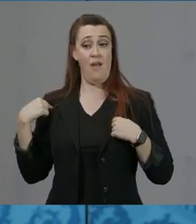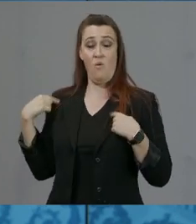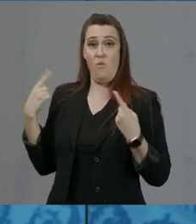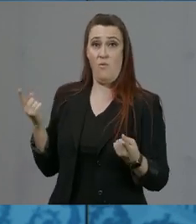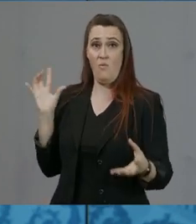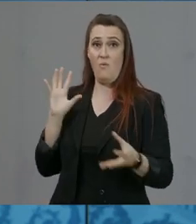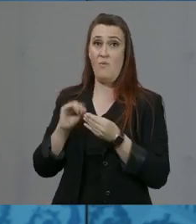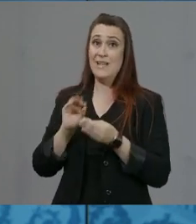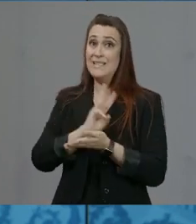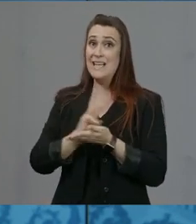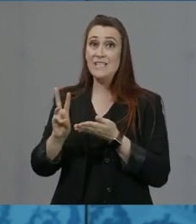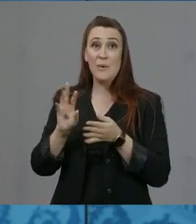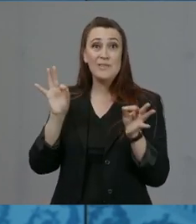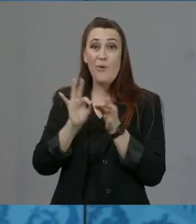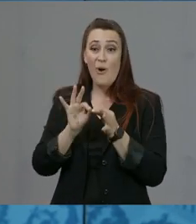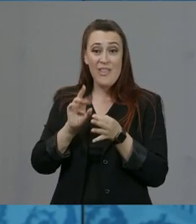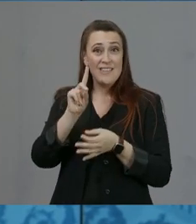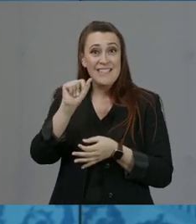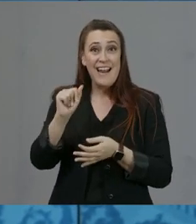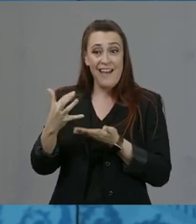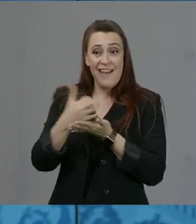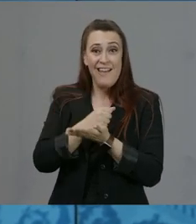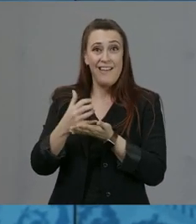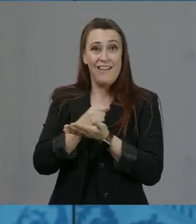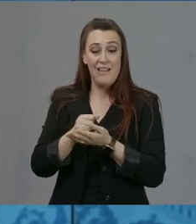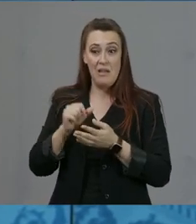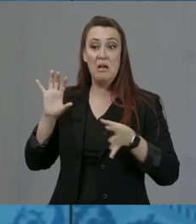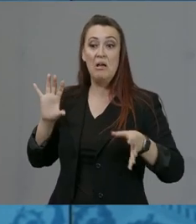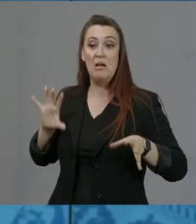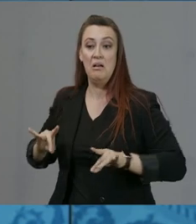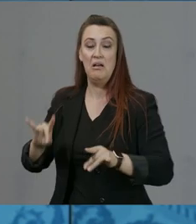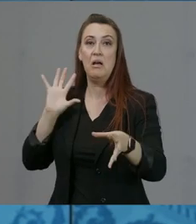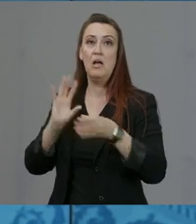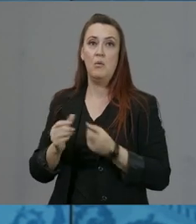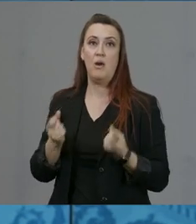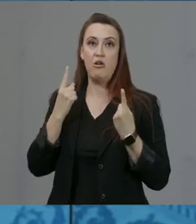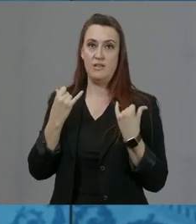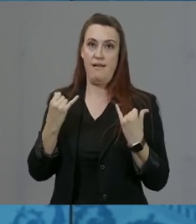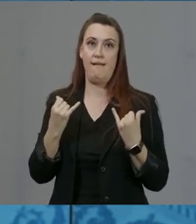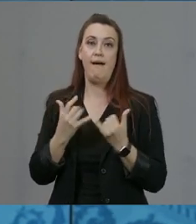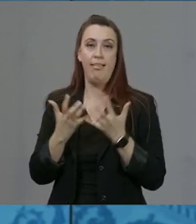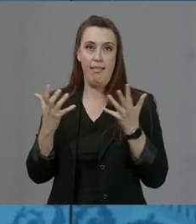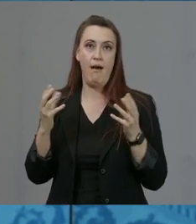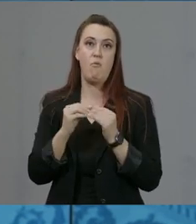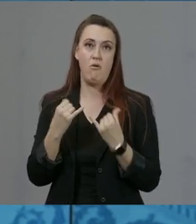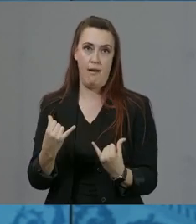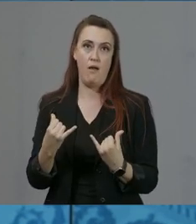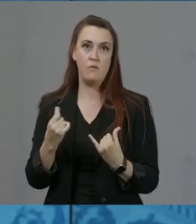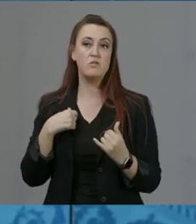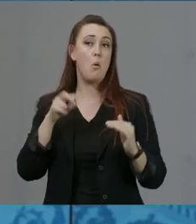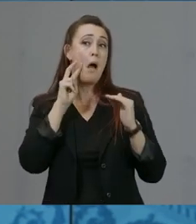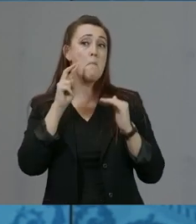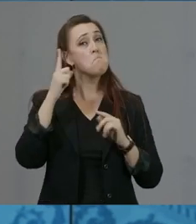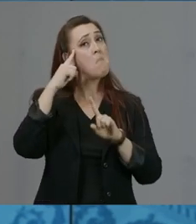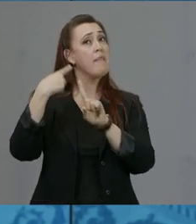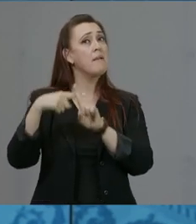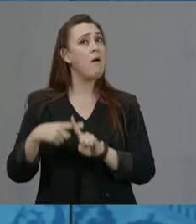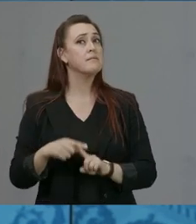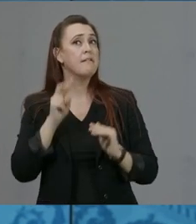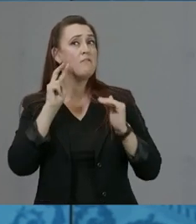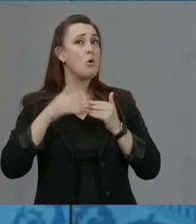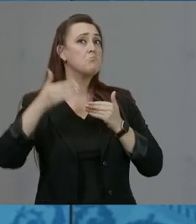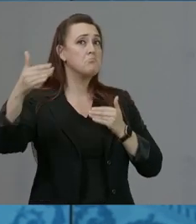did 6 weeks ago. And I'm hopeful and optimistic as to what can happen over the next several weeks. We're going to go over here to